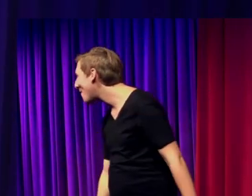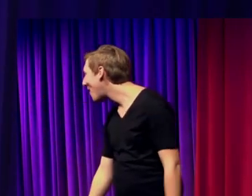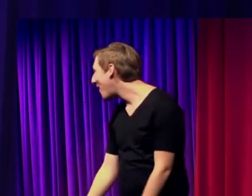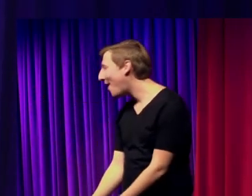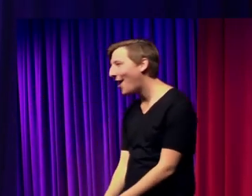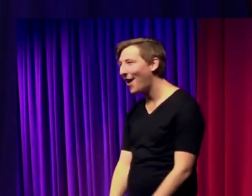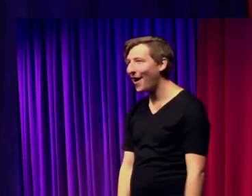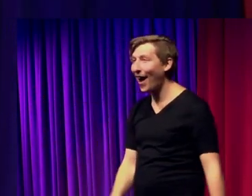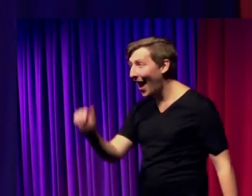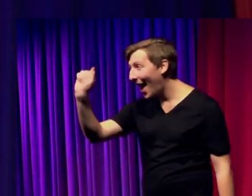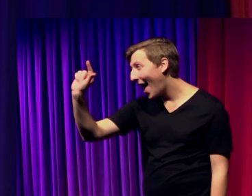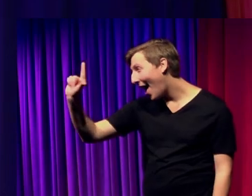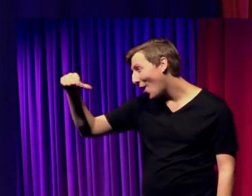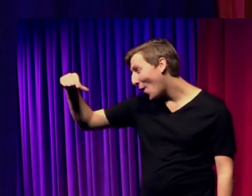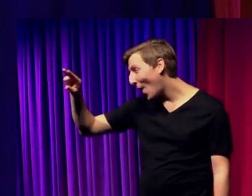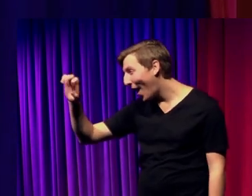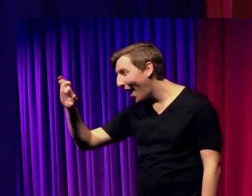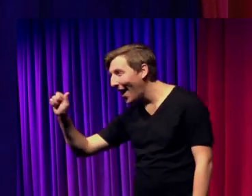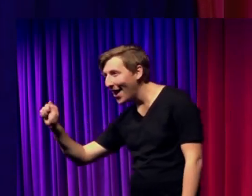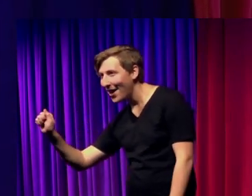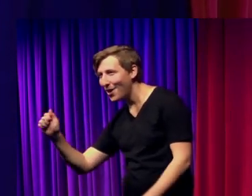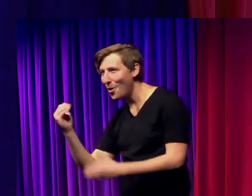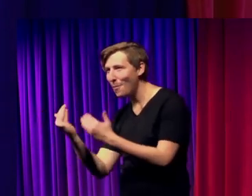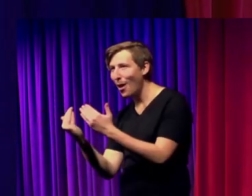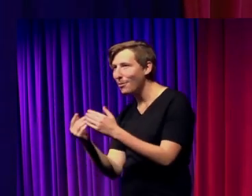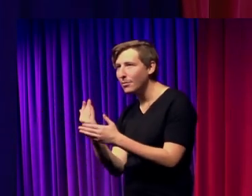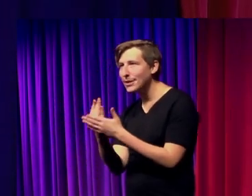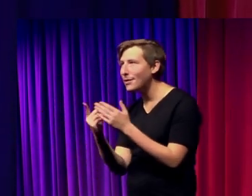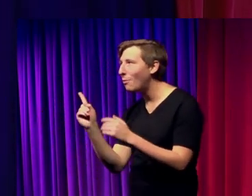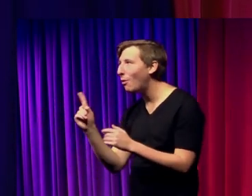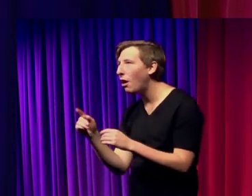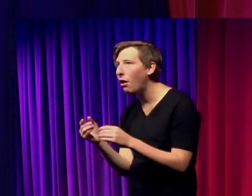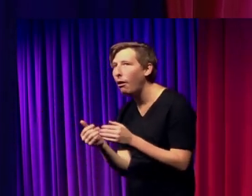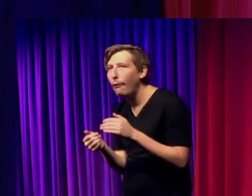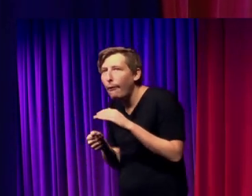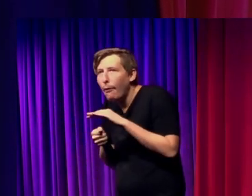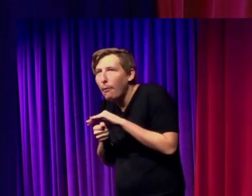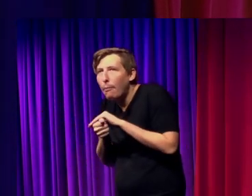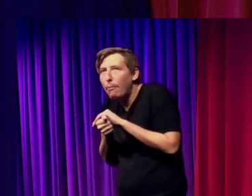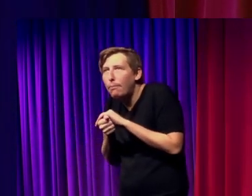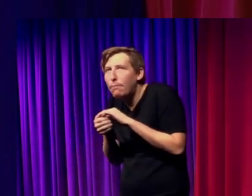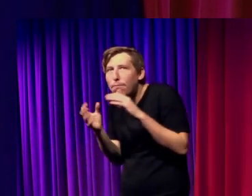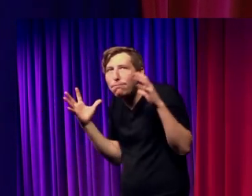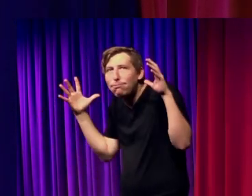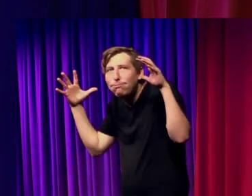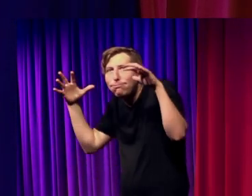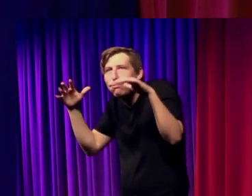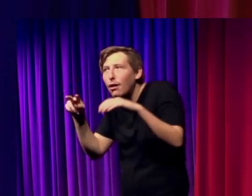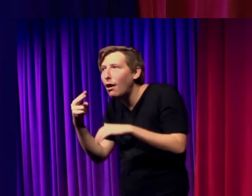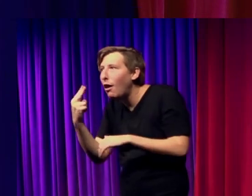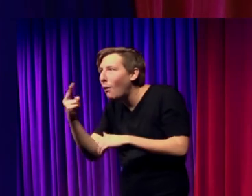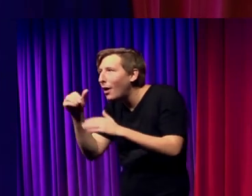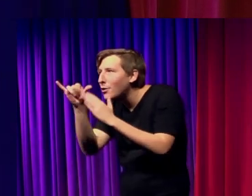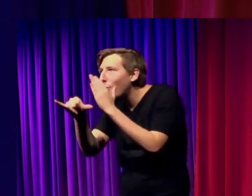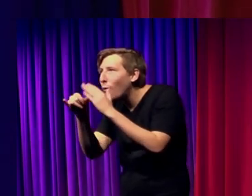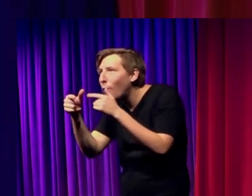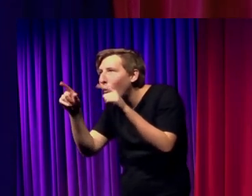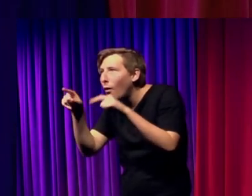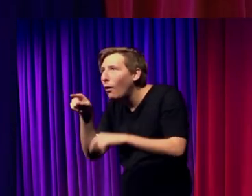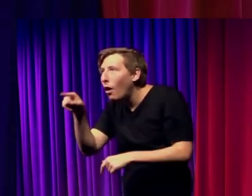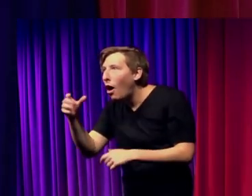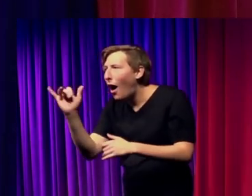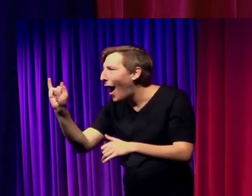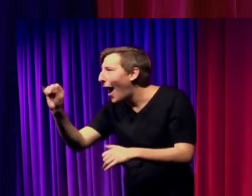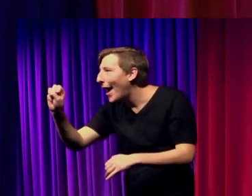because Al-Qaeda is probably somewhere now in a cave just watching ISIS just thrive on TV and do their thing, and they're there